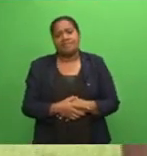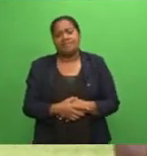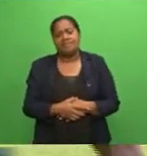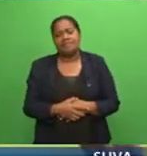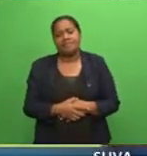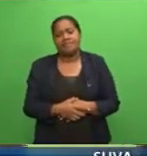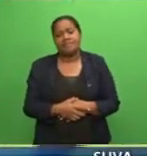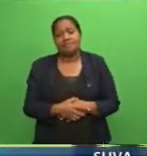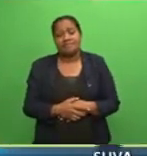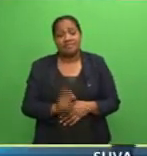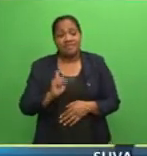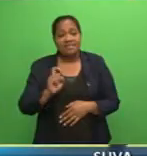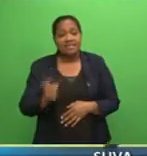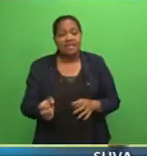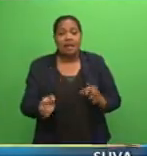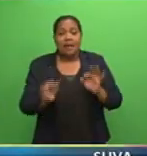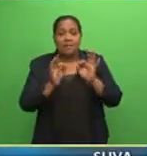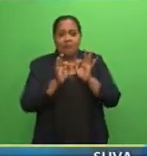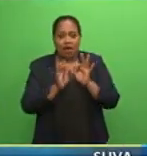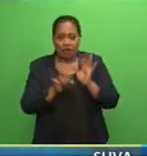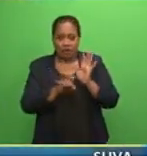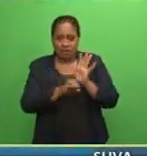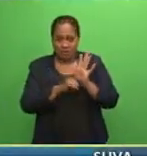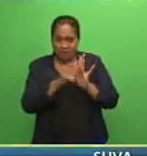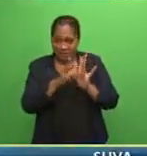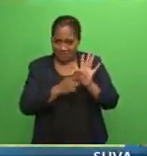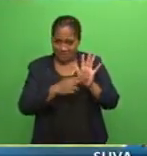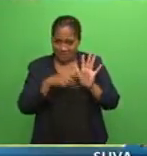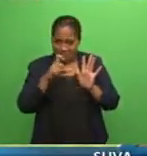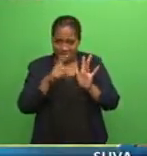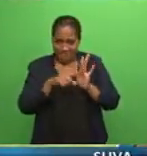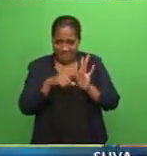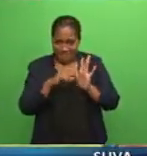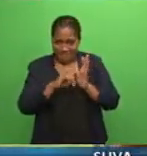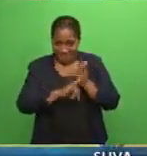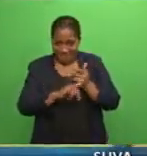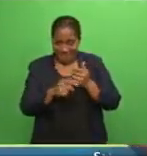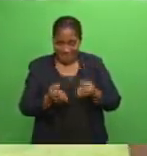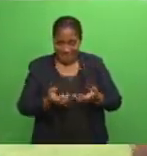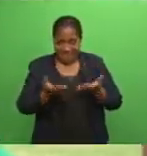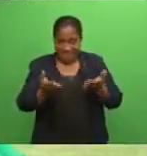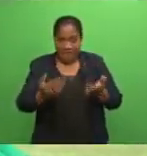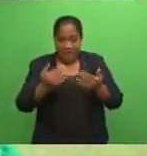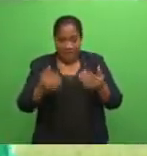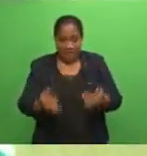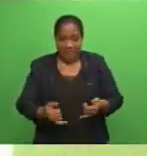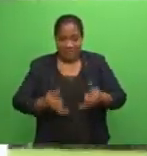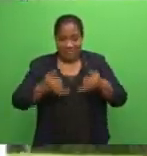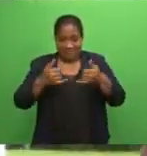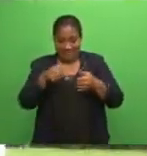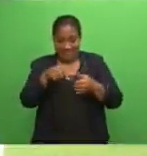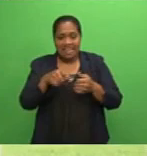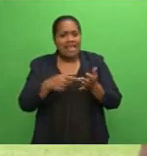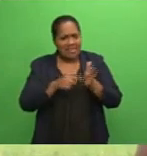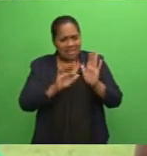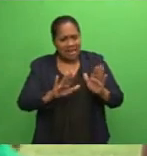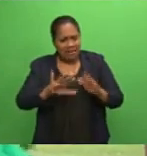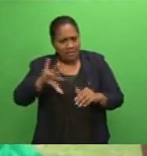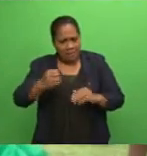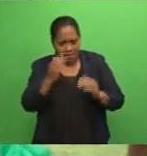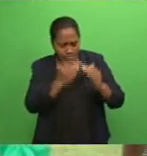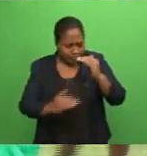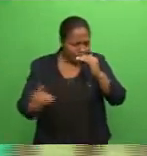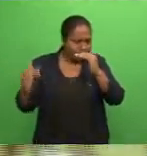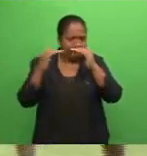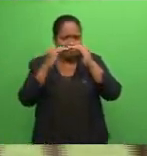If the Broncos give Ilikena Vundongo the go-ahead to play in the Skipper Cup, then the Tailevu team will have to match the standard of